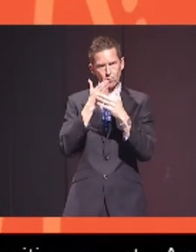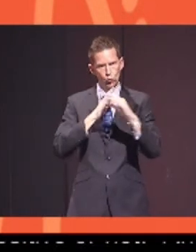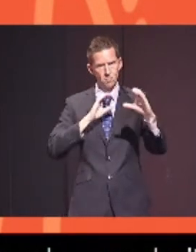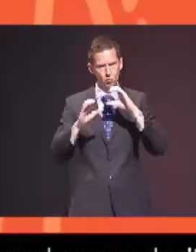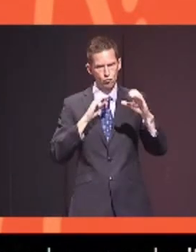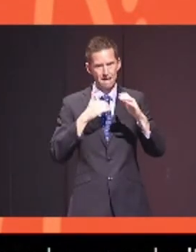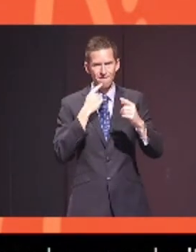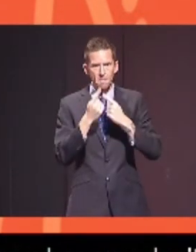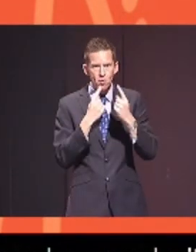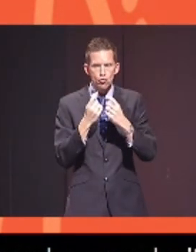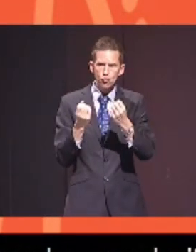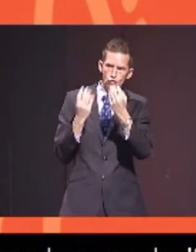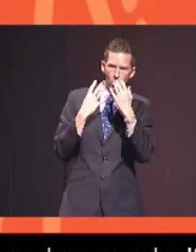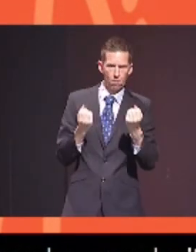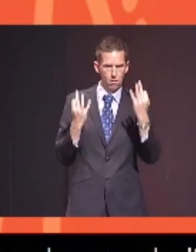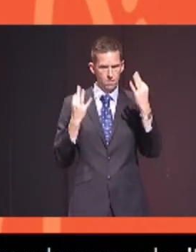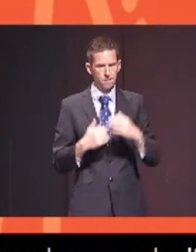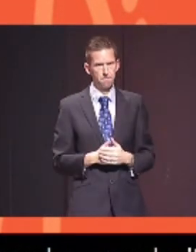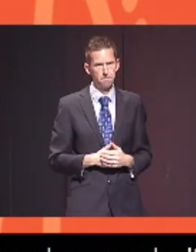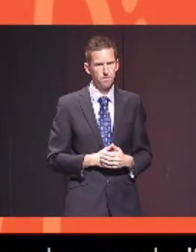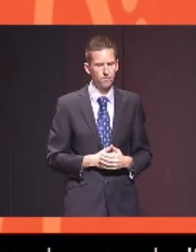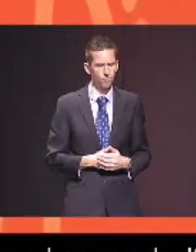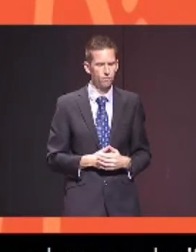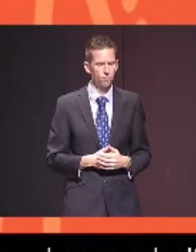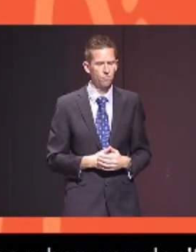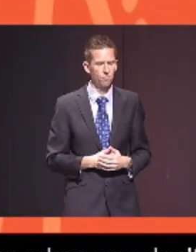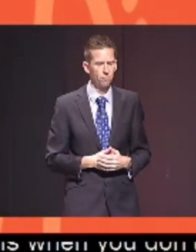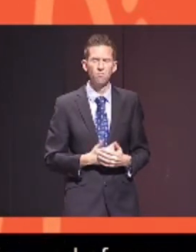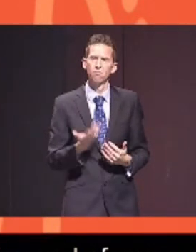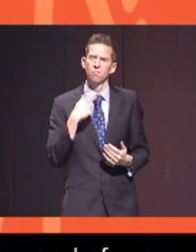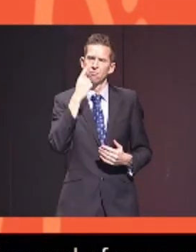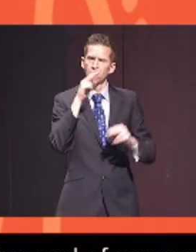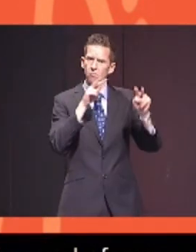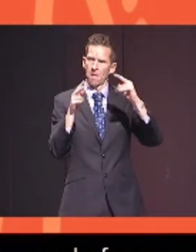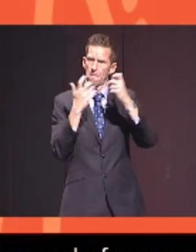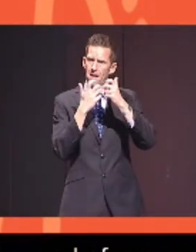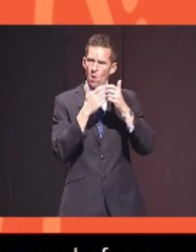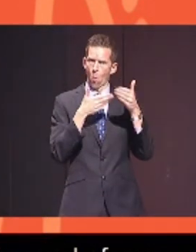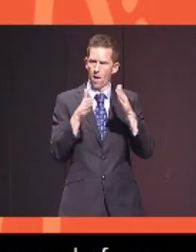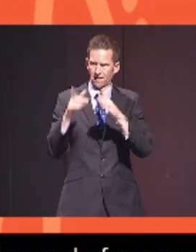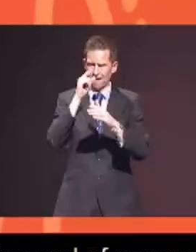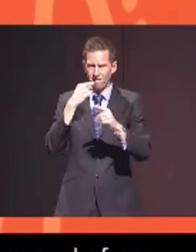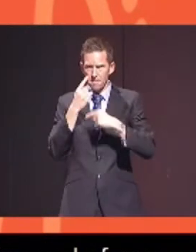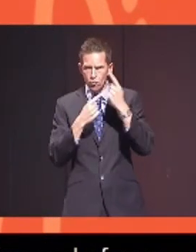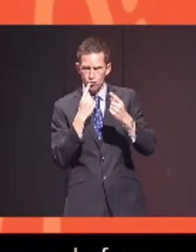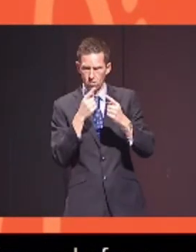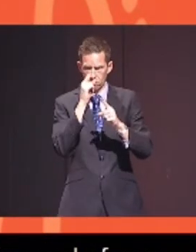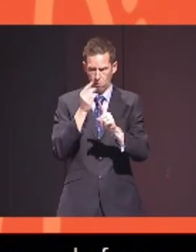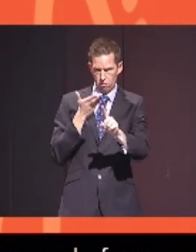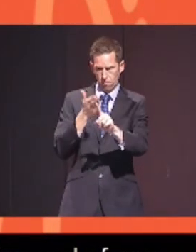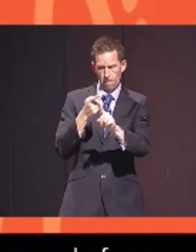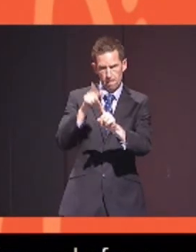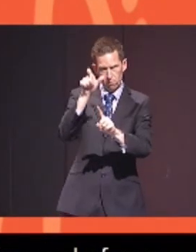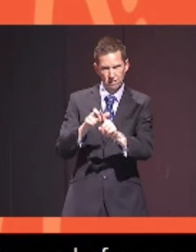to communication and information. And of course, we can find many ways of getting this information right to this